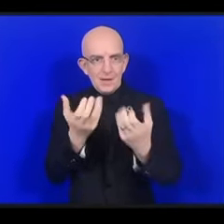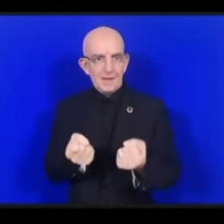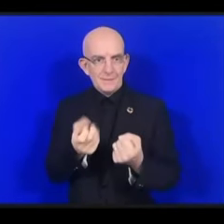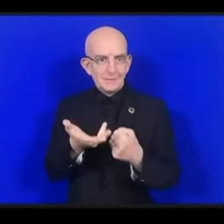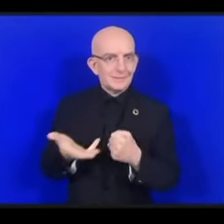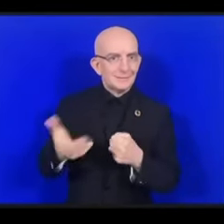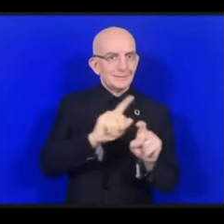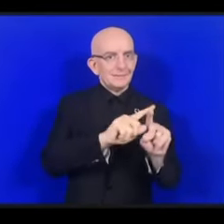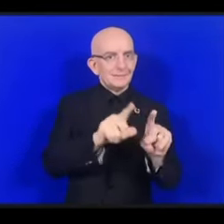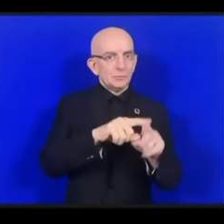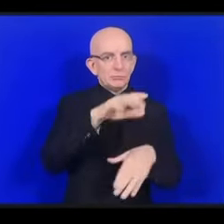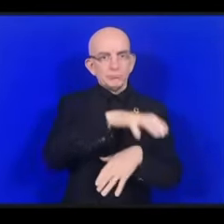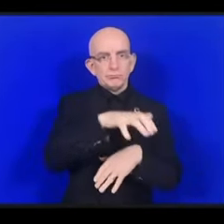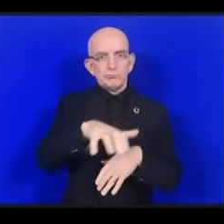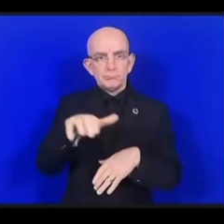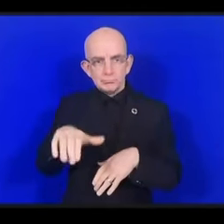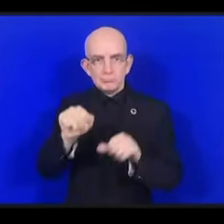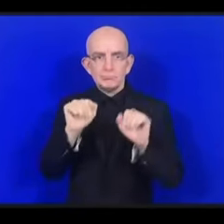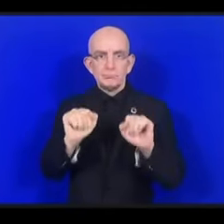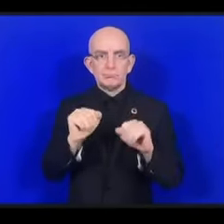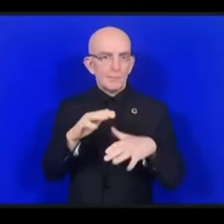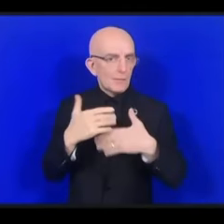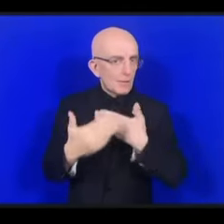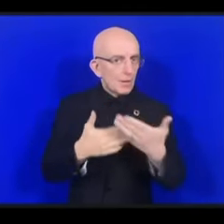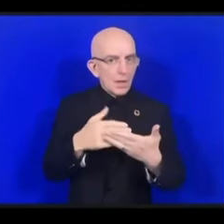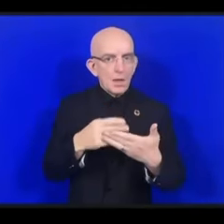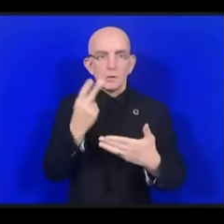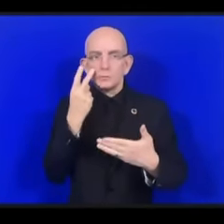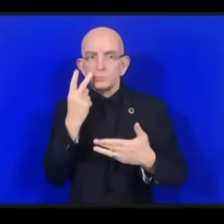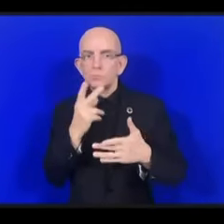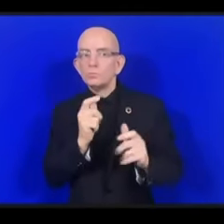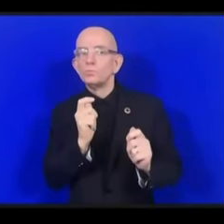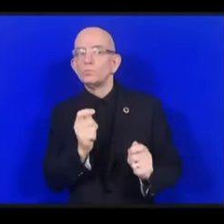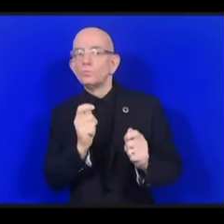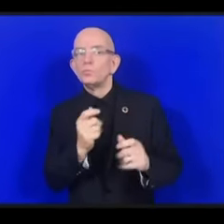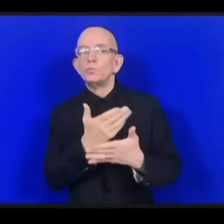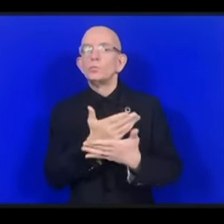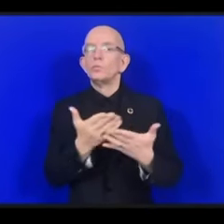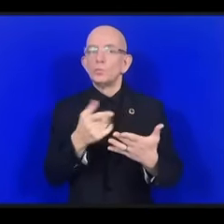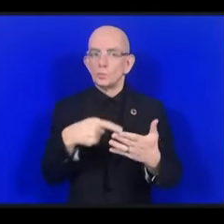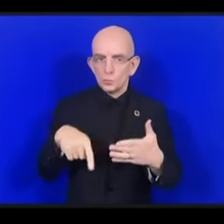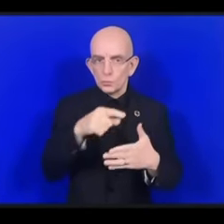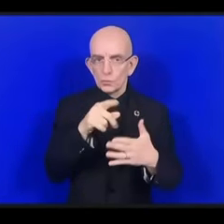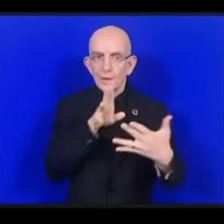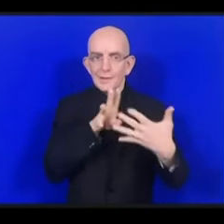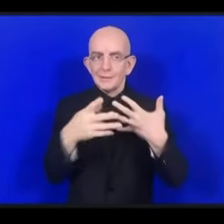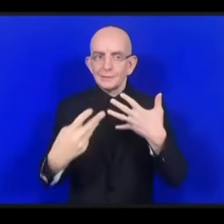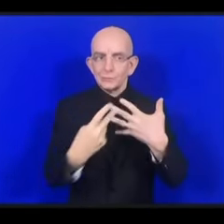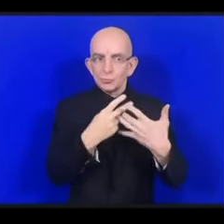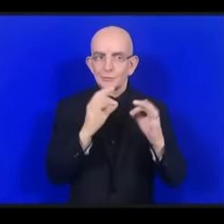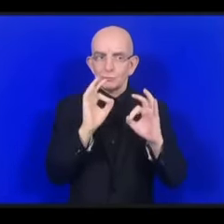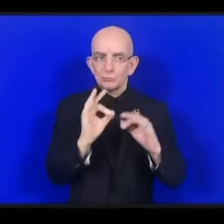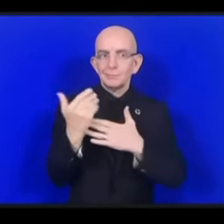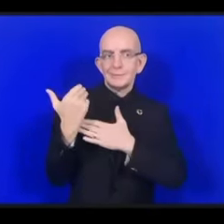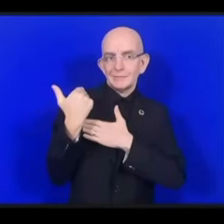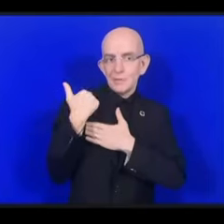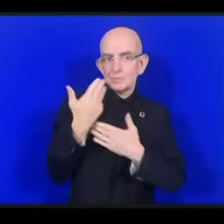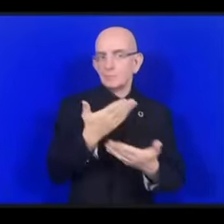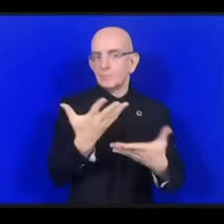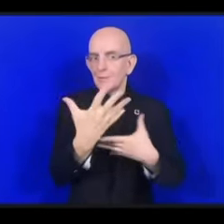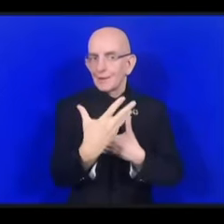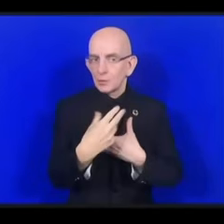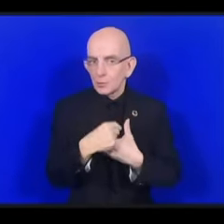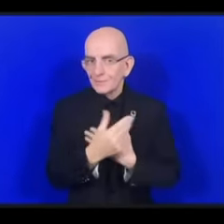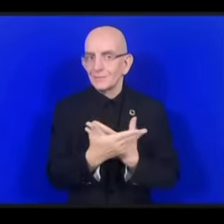what we are doing, ensuring that at international level agreements and cooperation and development are clear, and